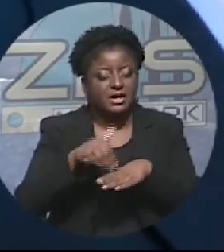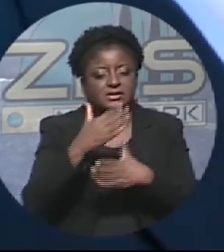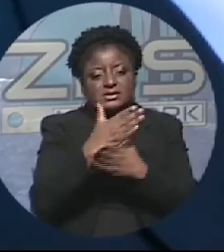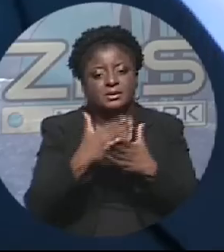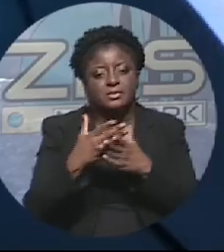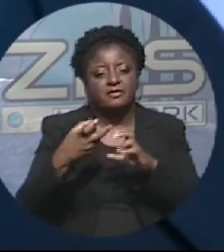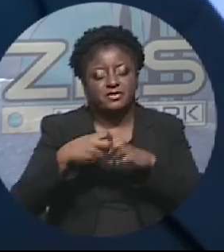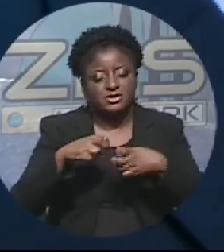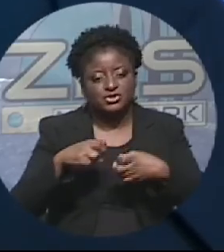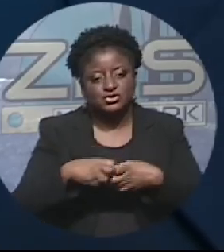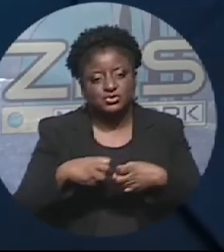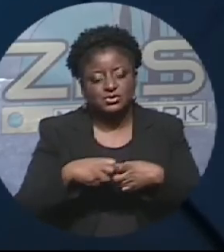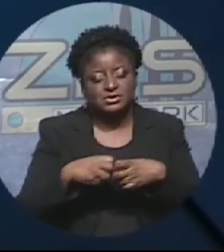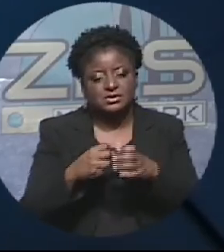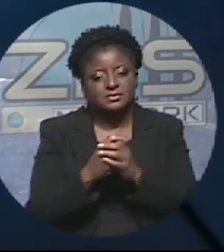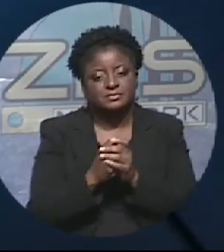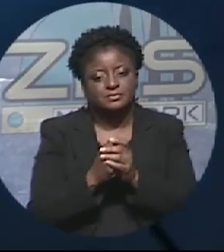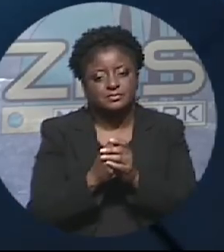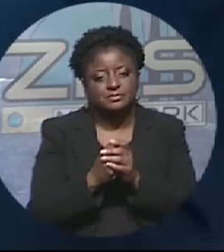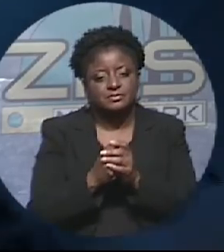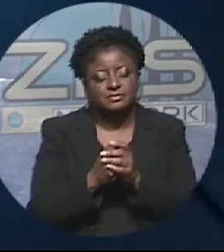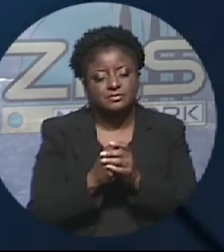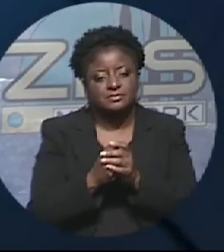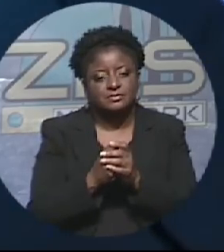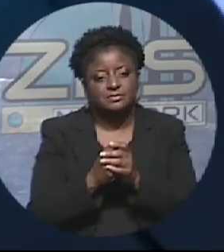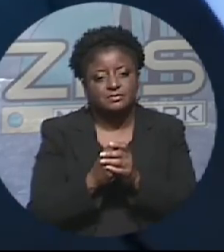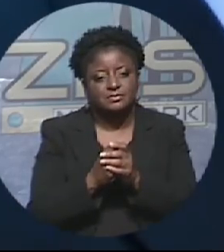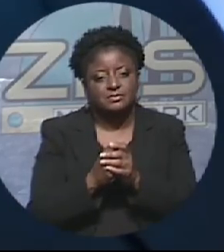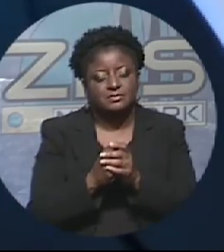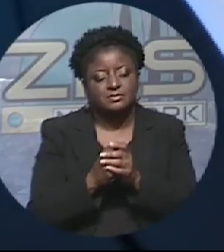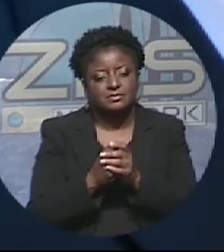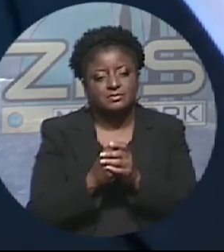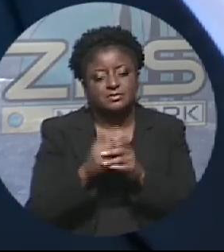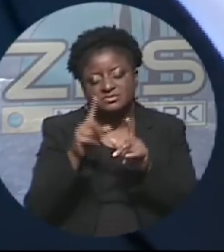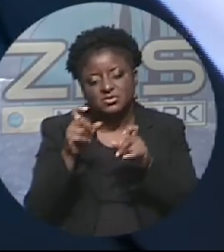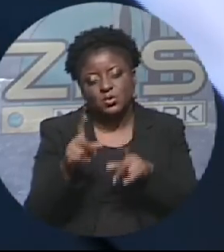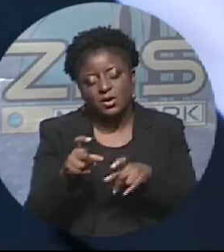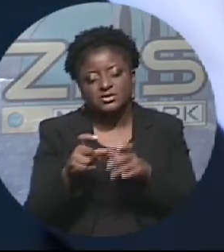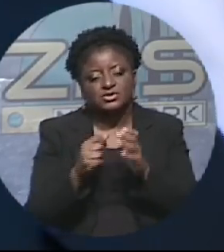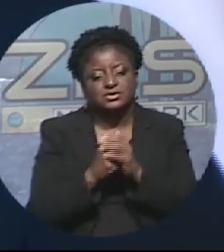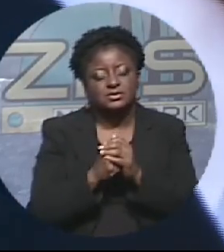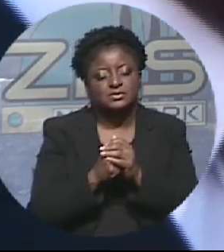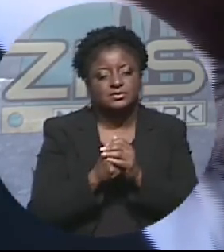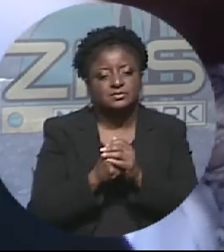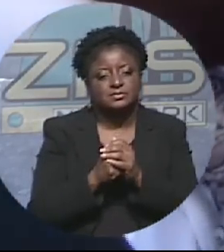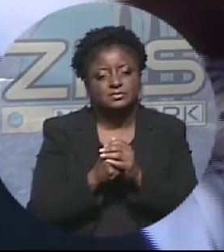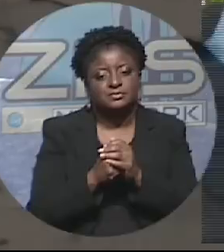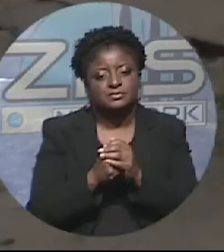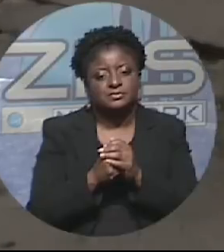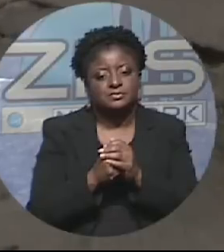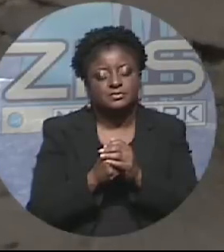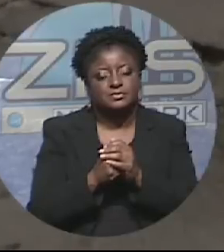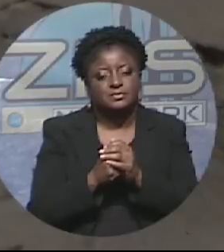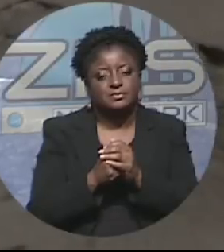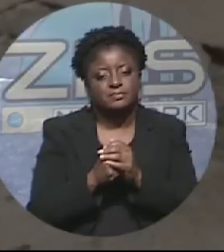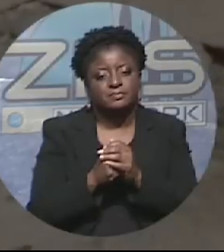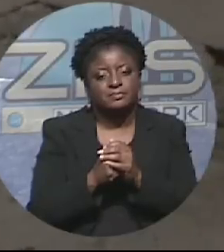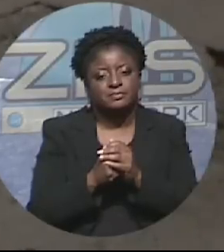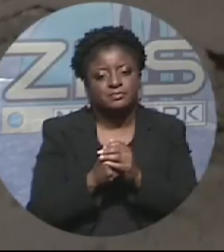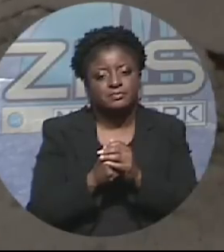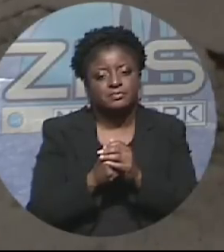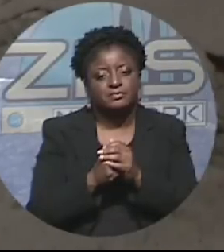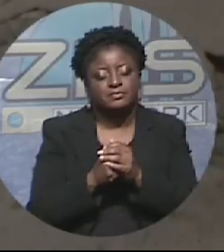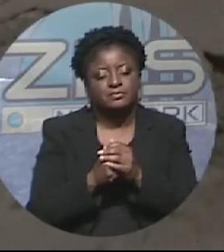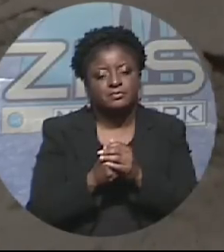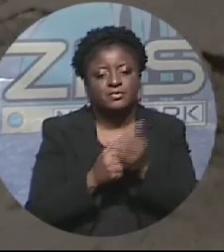and we haven't completed that. Do you think y'all will formally? That is in the hands of the Office of the Prime Minister. The drive